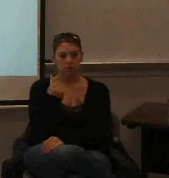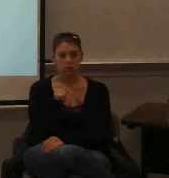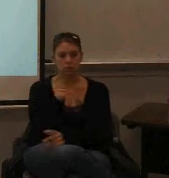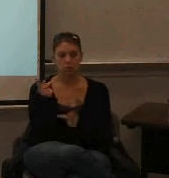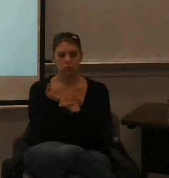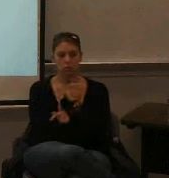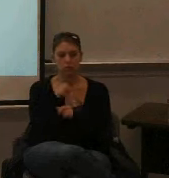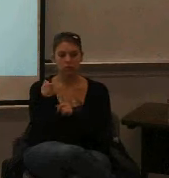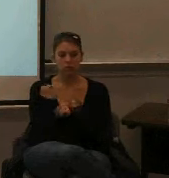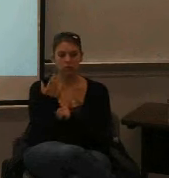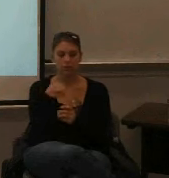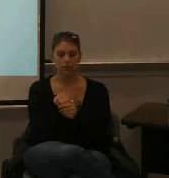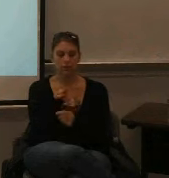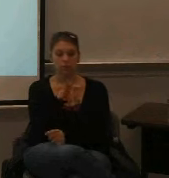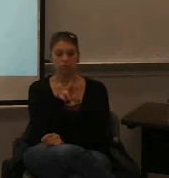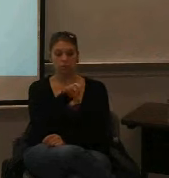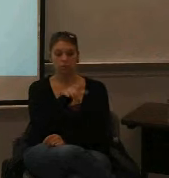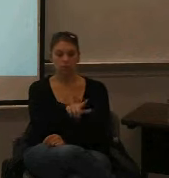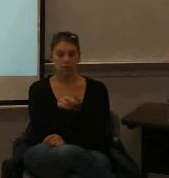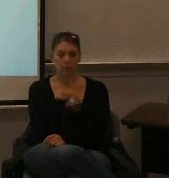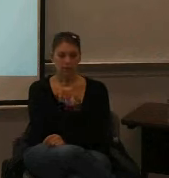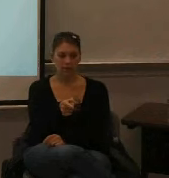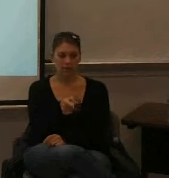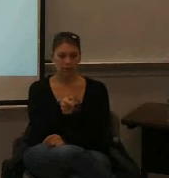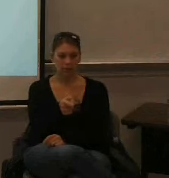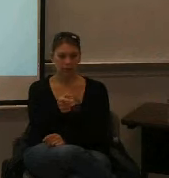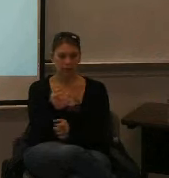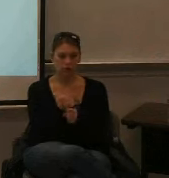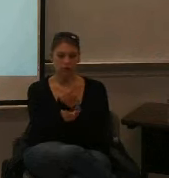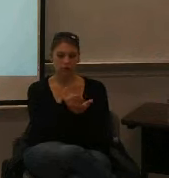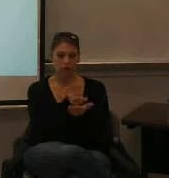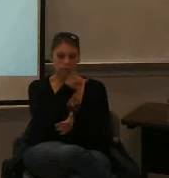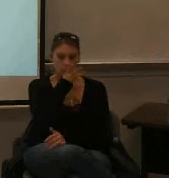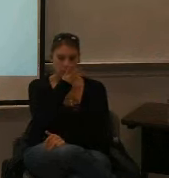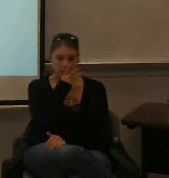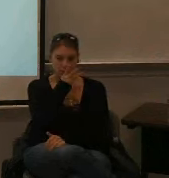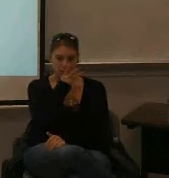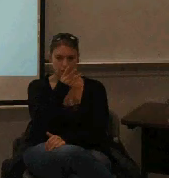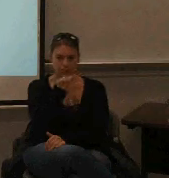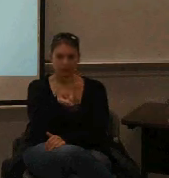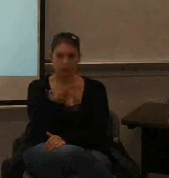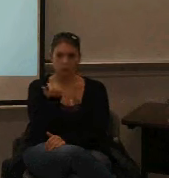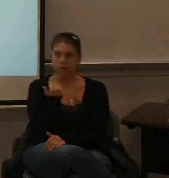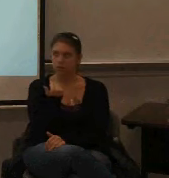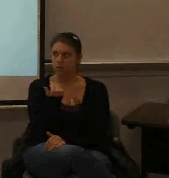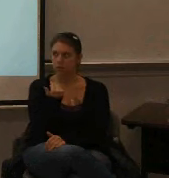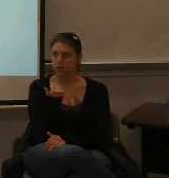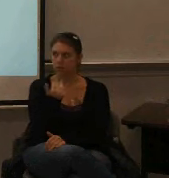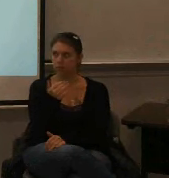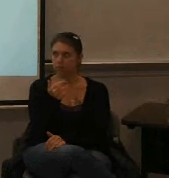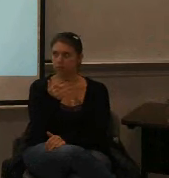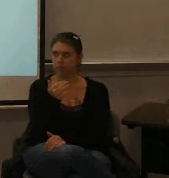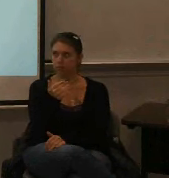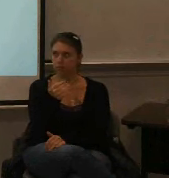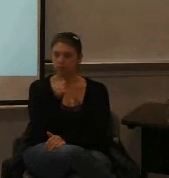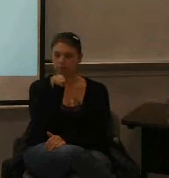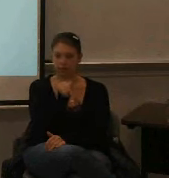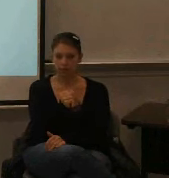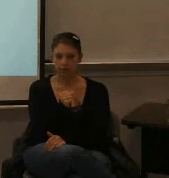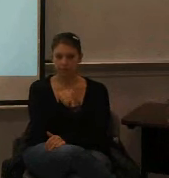The worst case was in Brazil, where they took some water that was